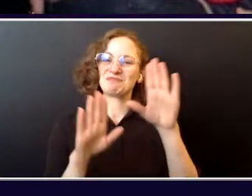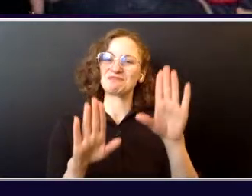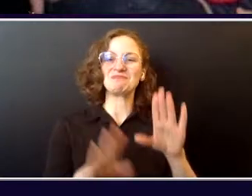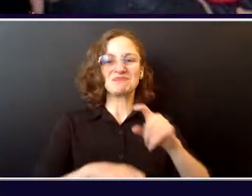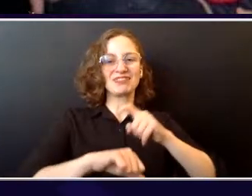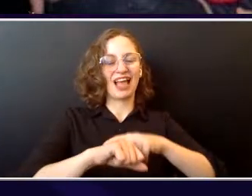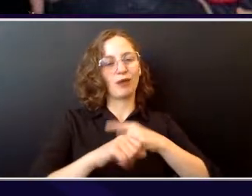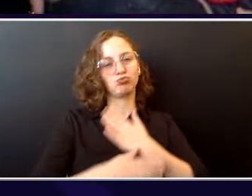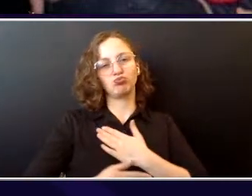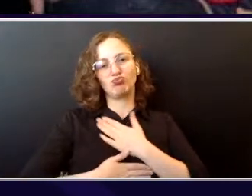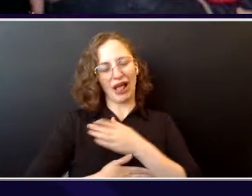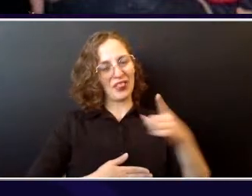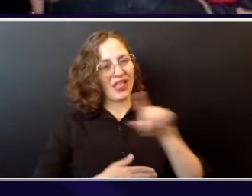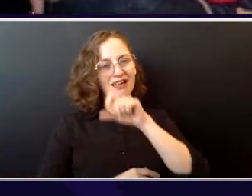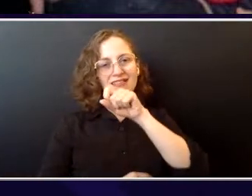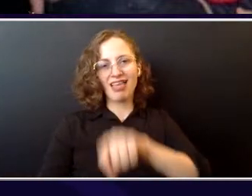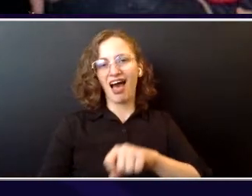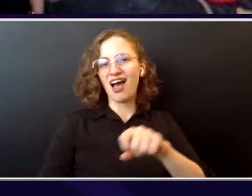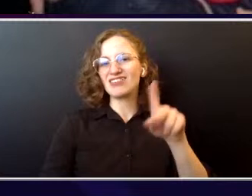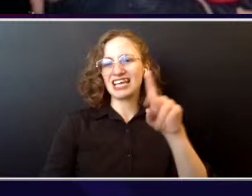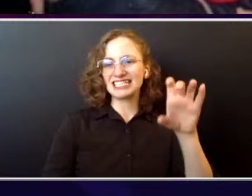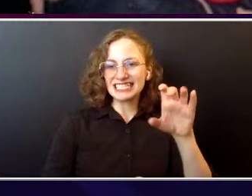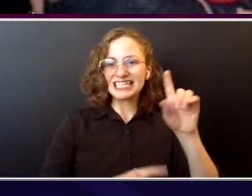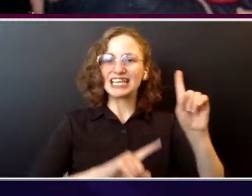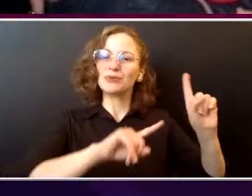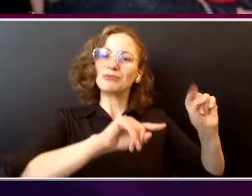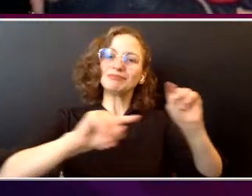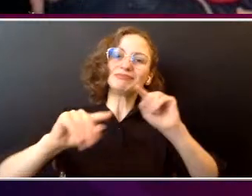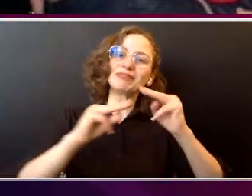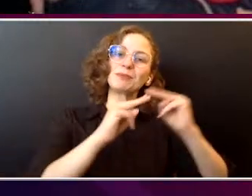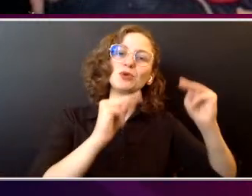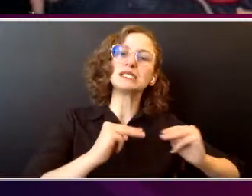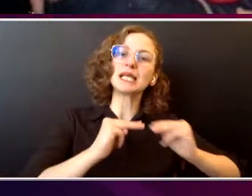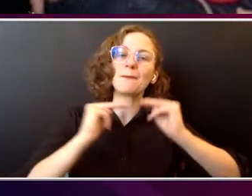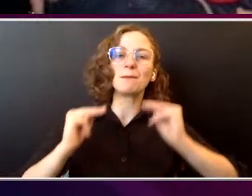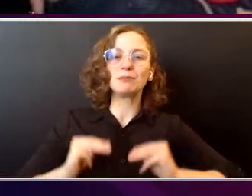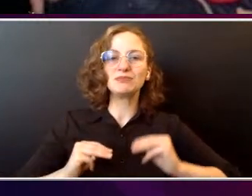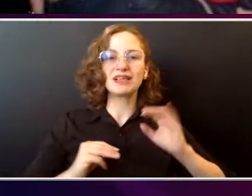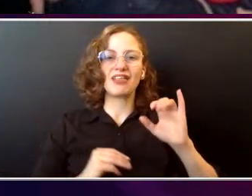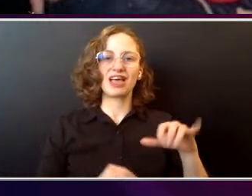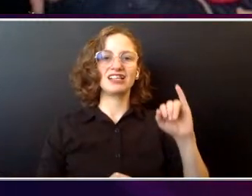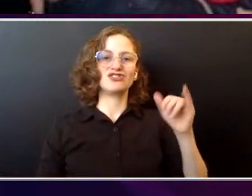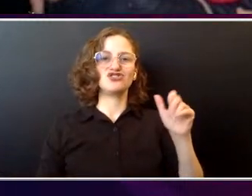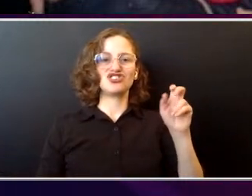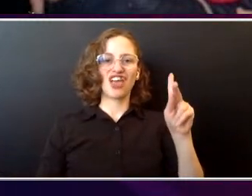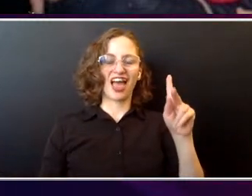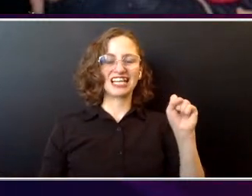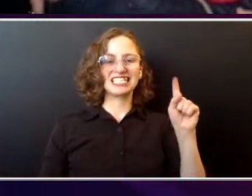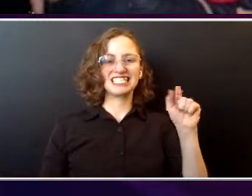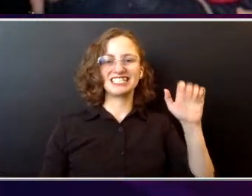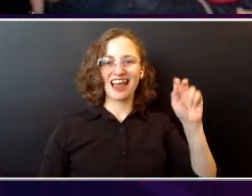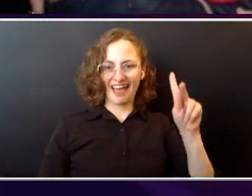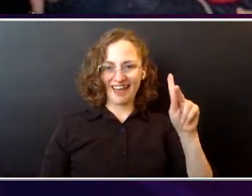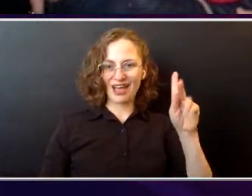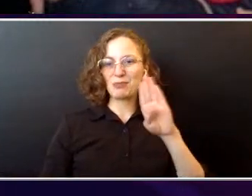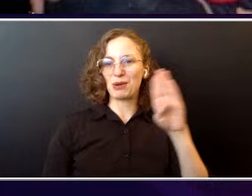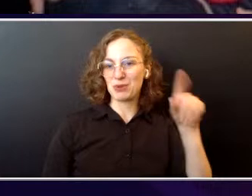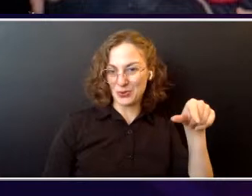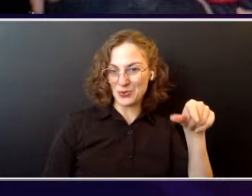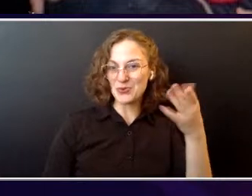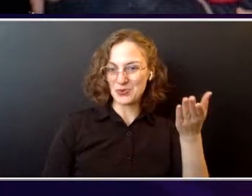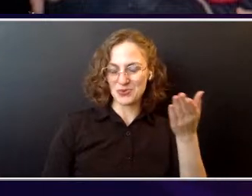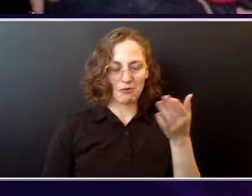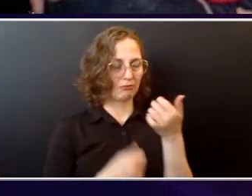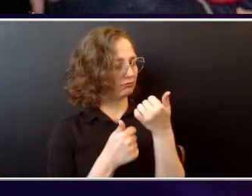We went to the museums, and they had a great. That's Jack Stack barbecue. They had Good choice. Yes. Good choice. Yes. So it was a lot of fun. Are